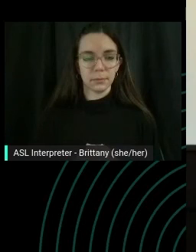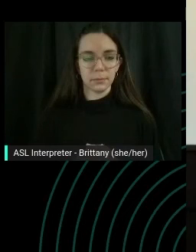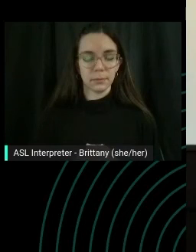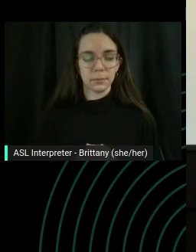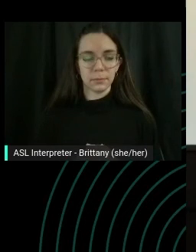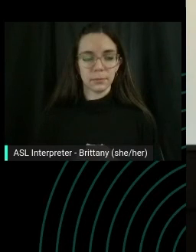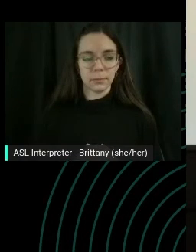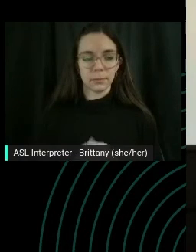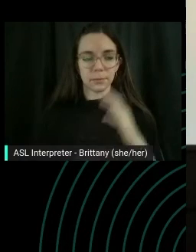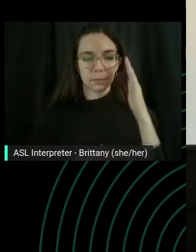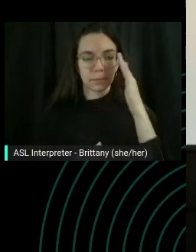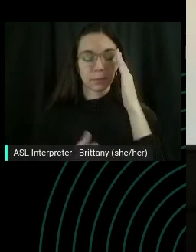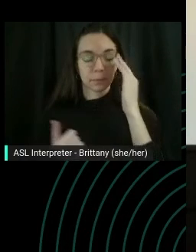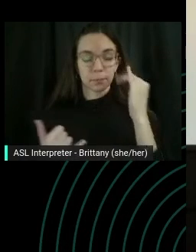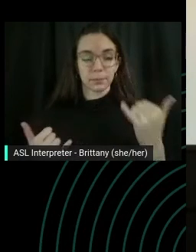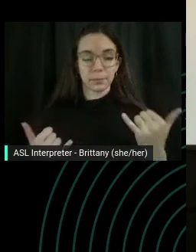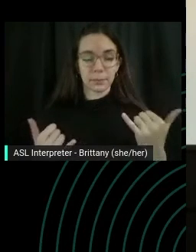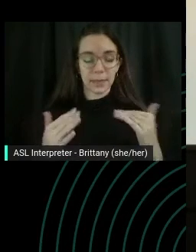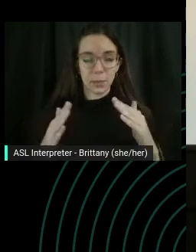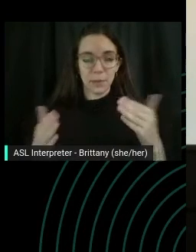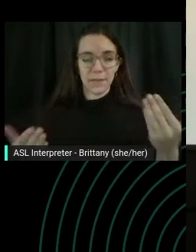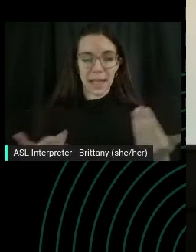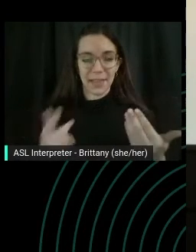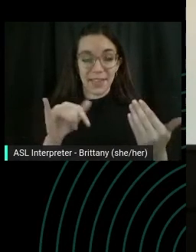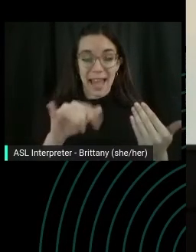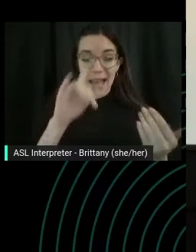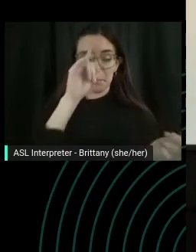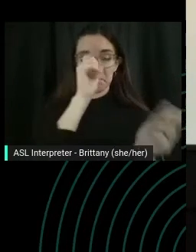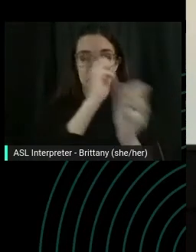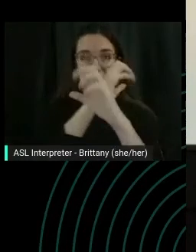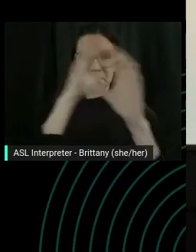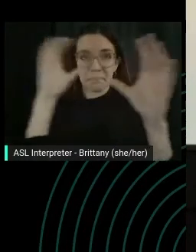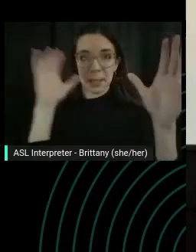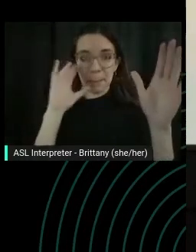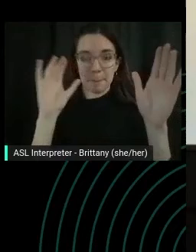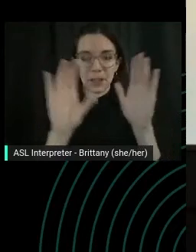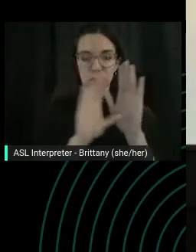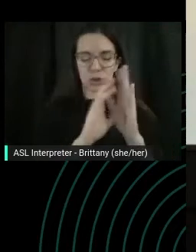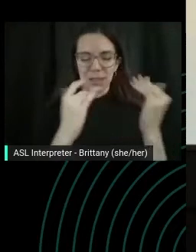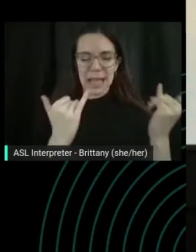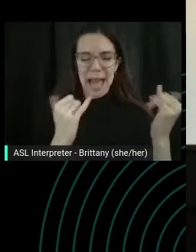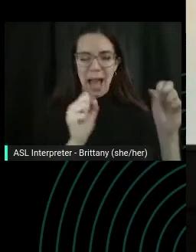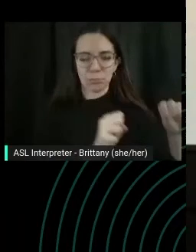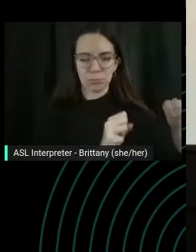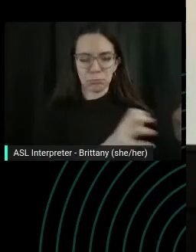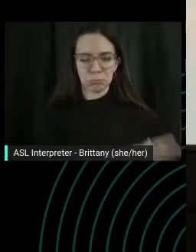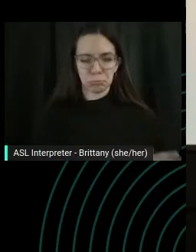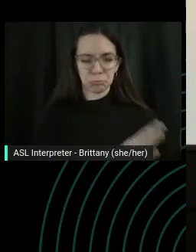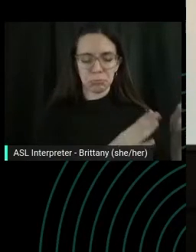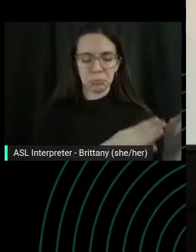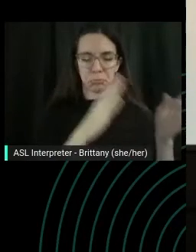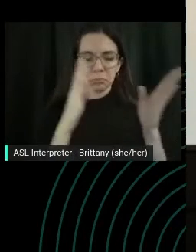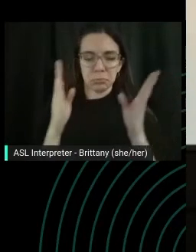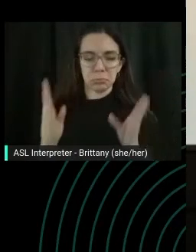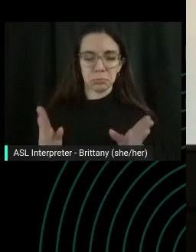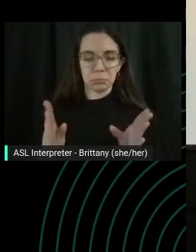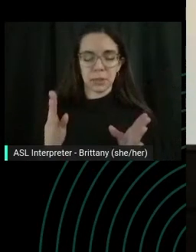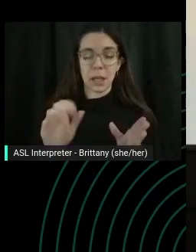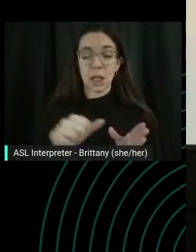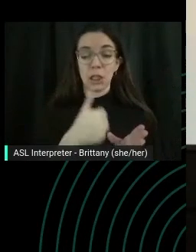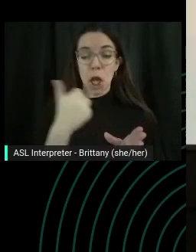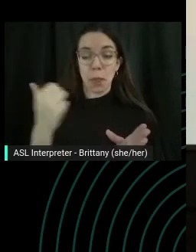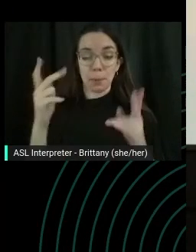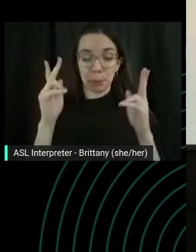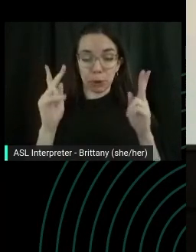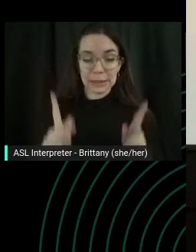Now, I invite us to place this image down and to pick up another image. Pick up an image of a neutral person. This could be a person that